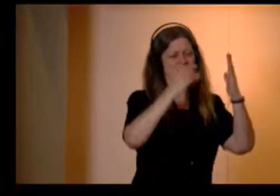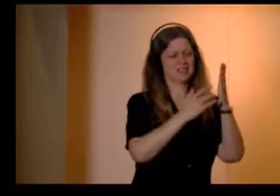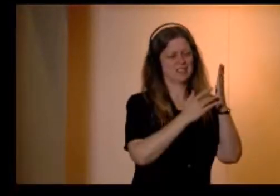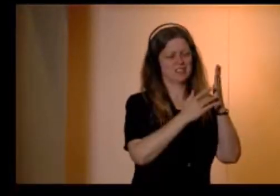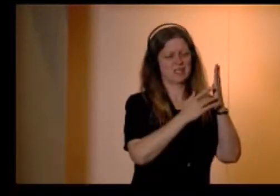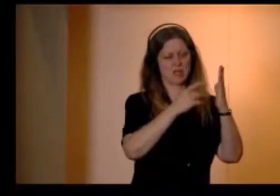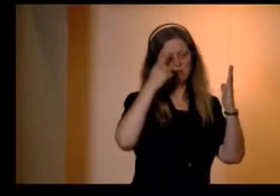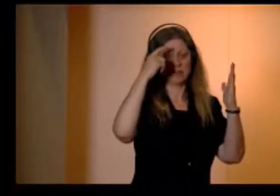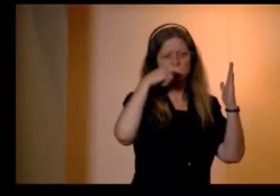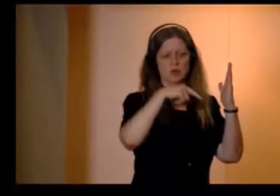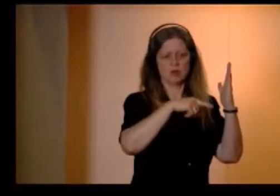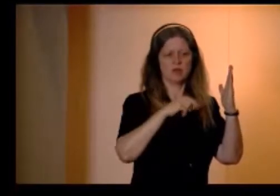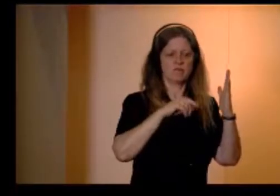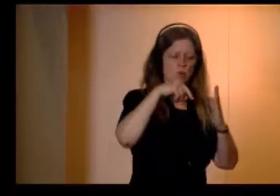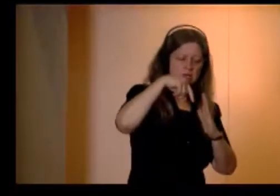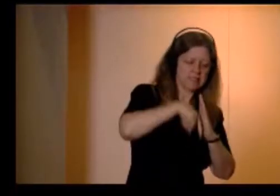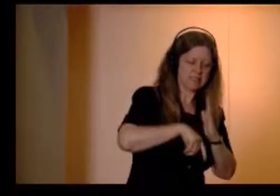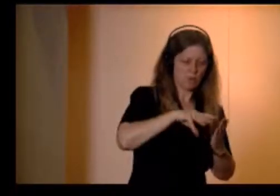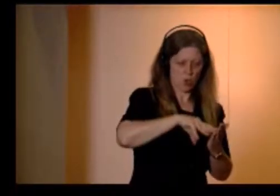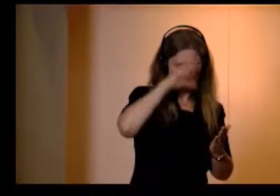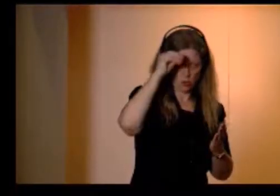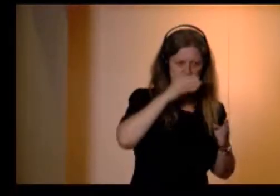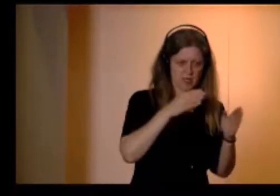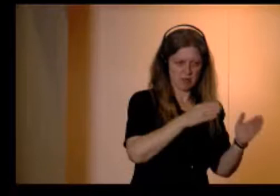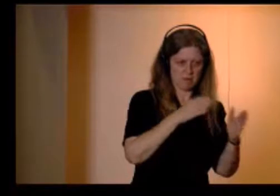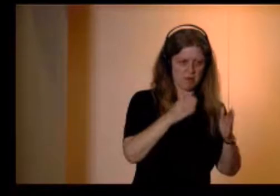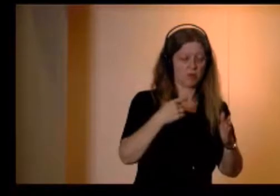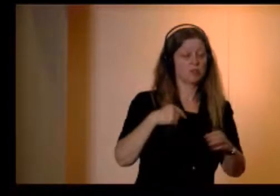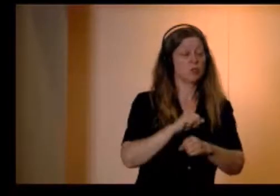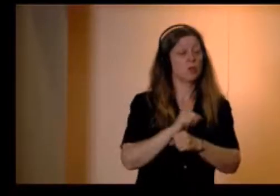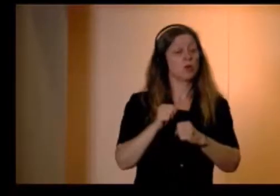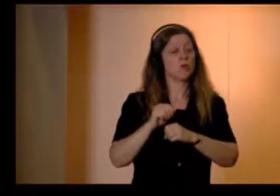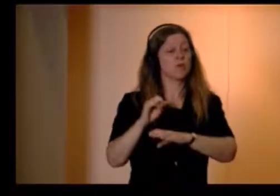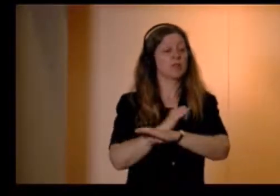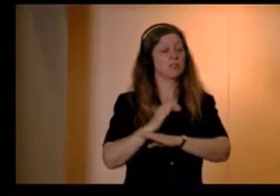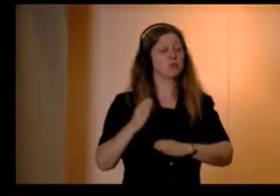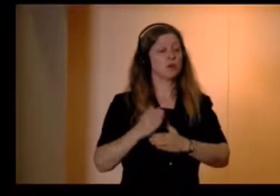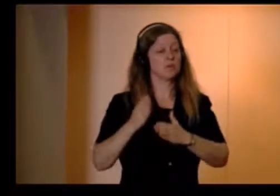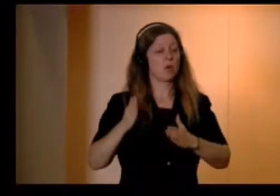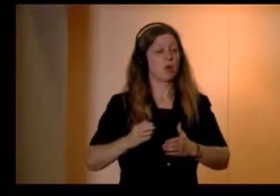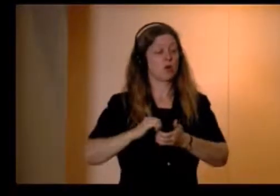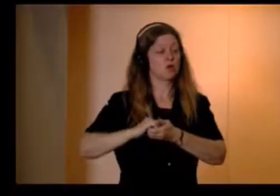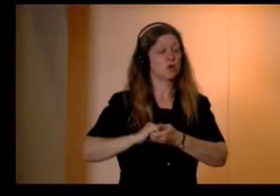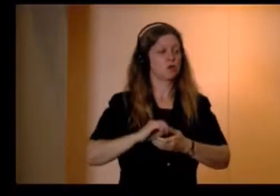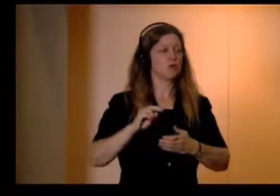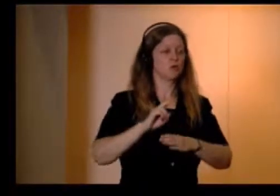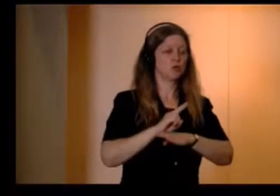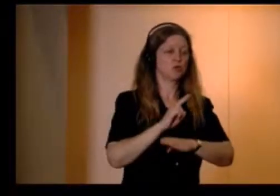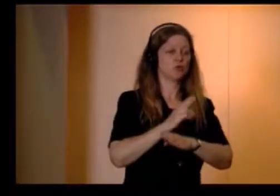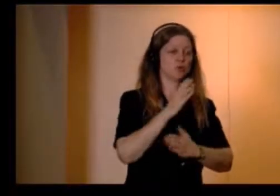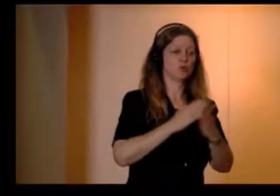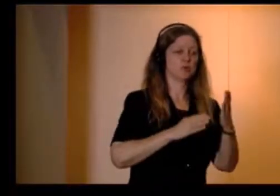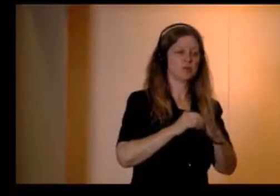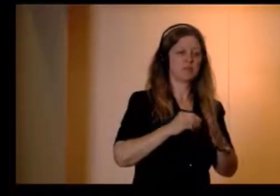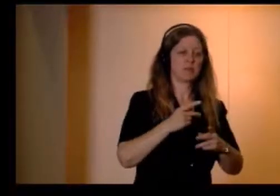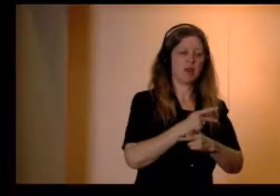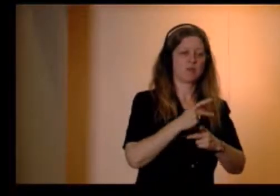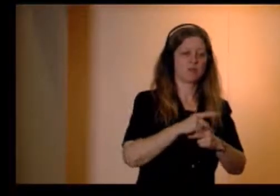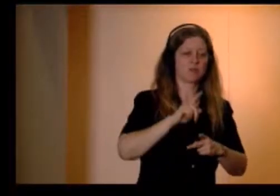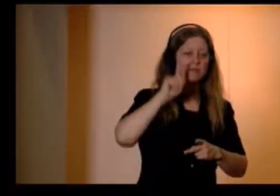of CPU power to solve the rest. We're working with industry partners to implement some of these algorithms in the cloud so that they can be scalable and